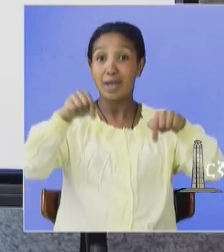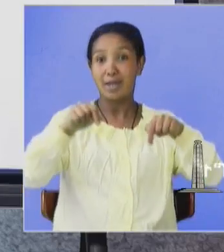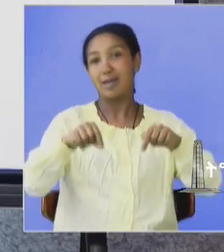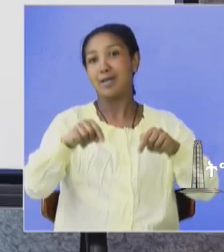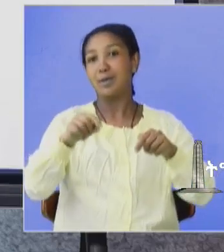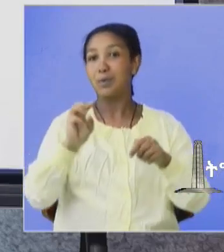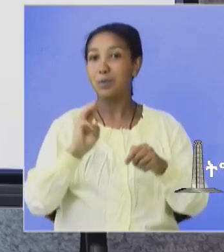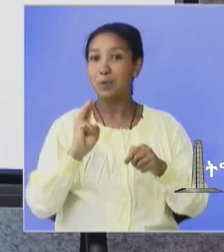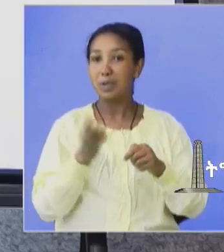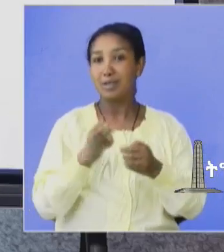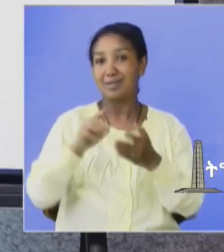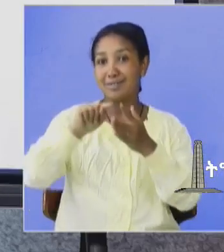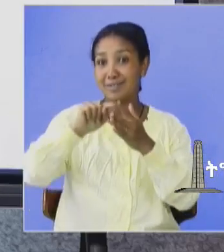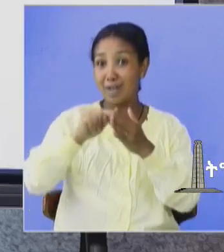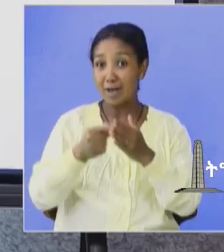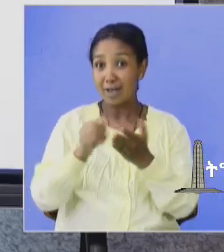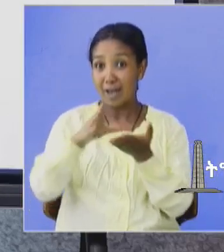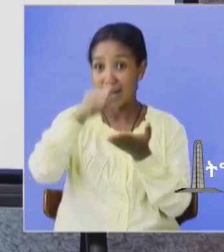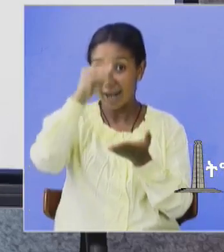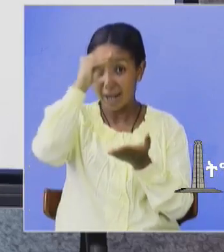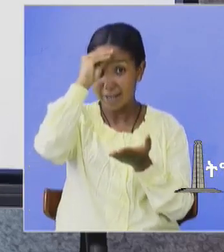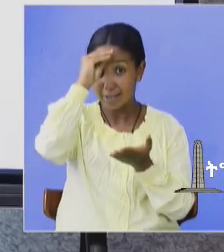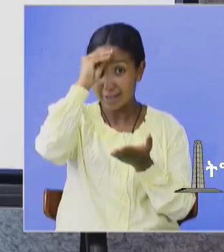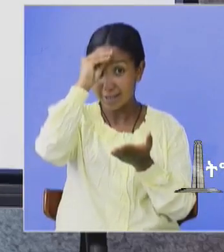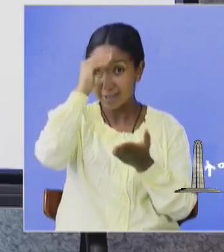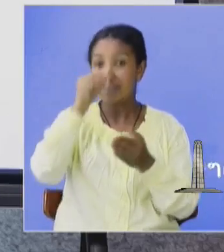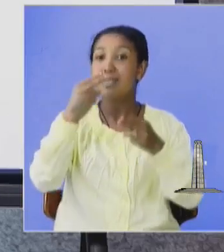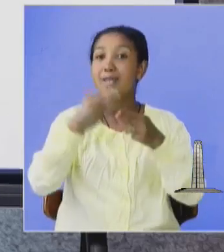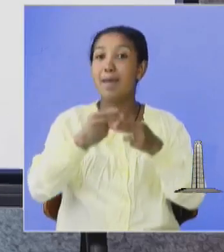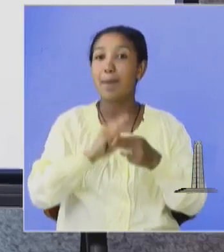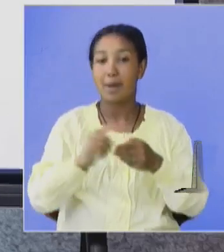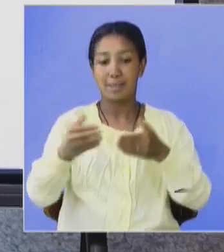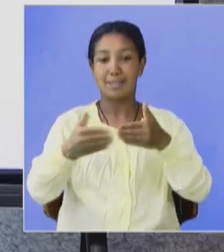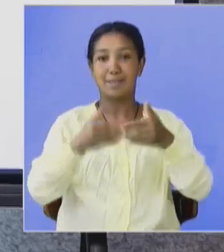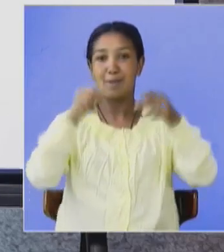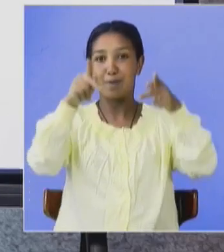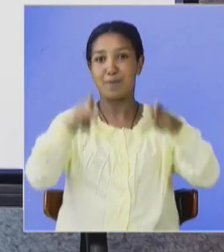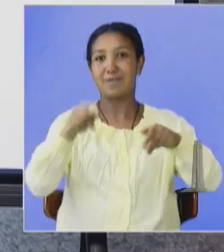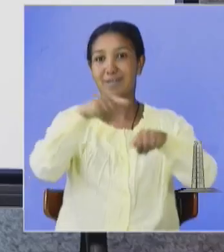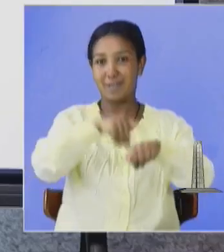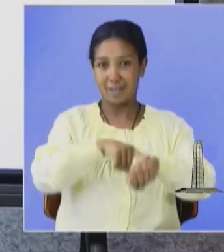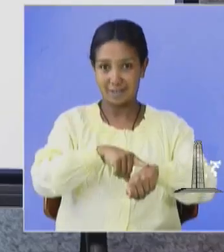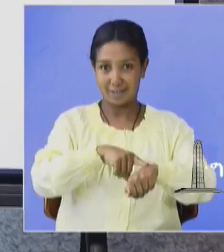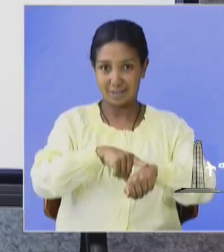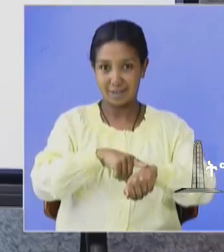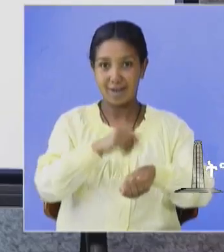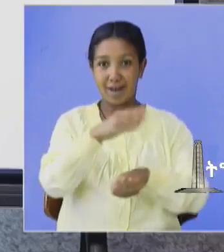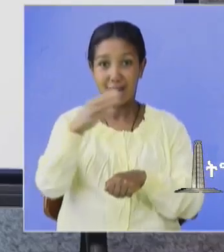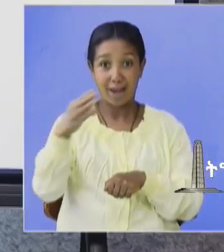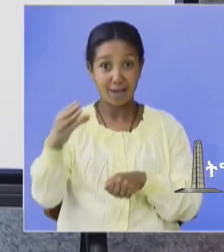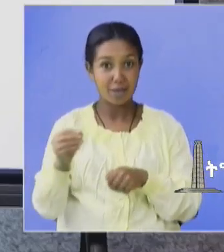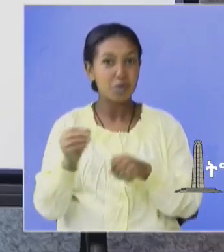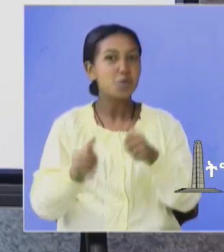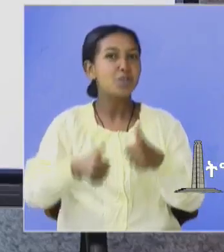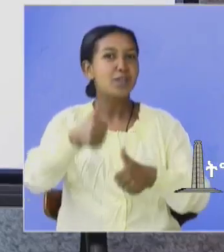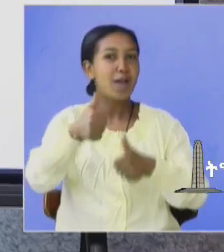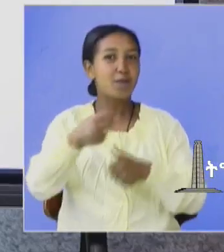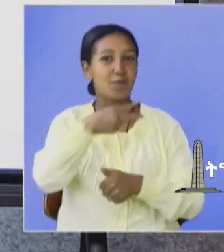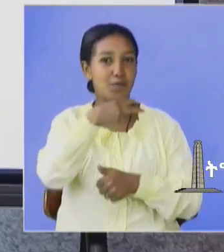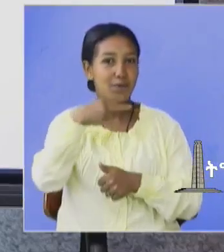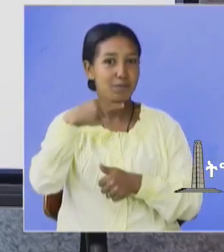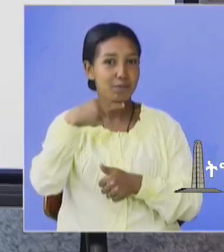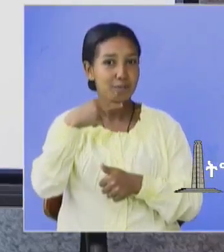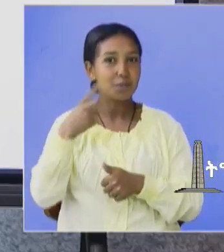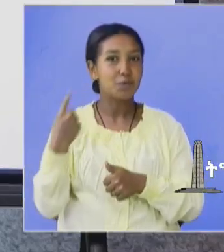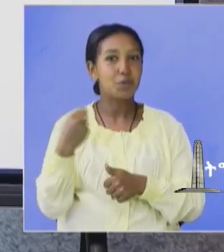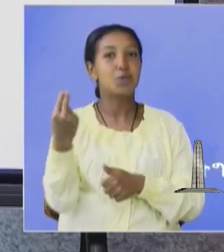to start a lesson which is called simple present tense, and which kind of verbs we are